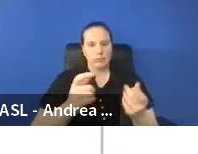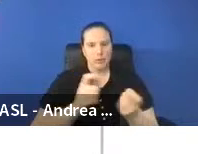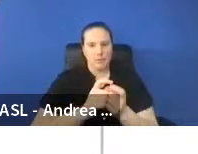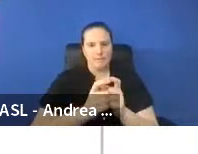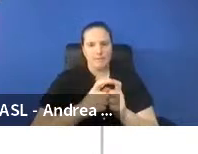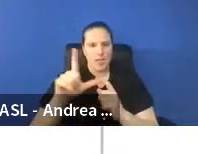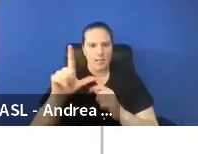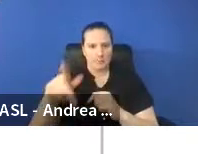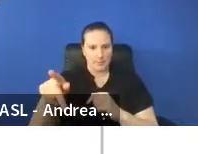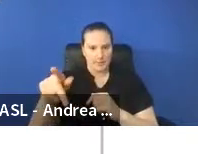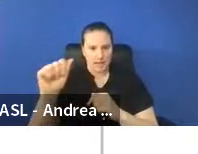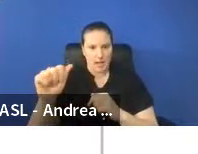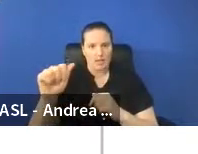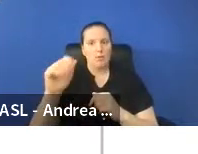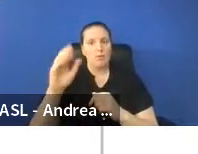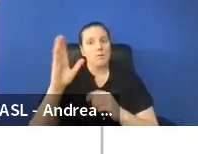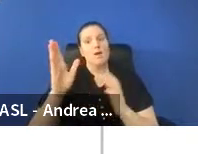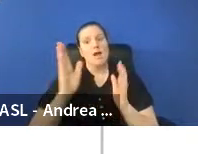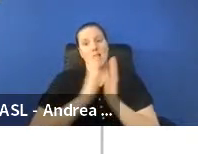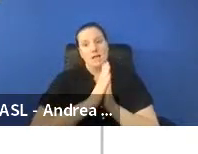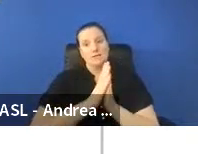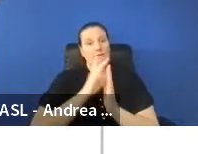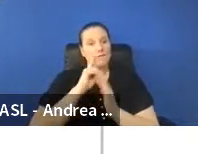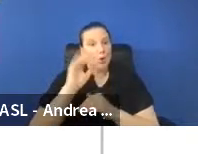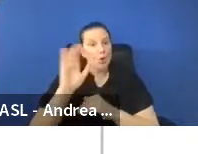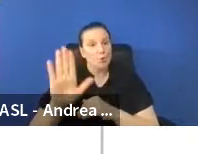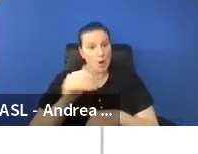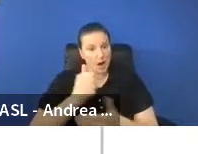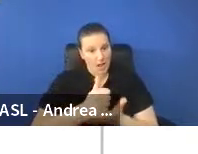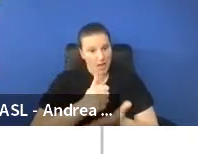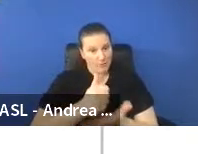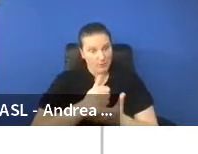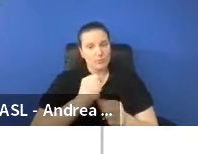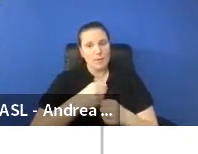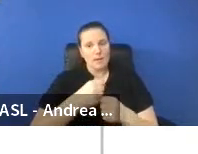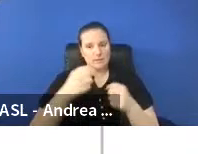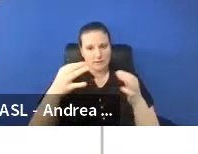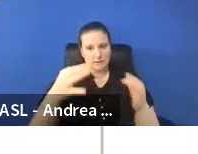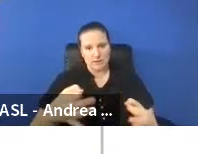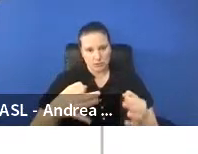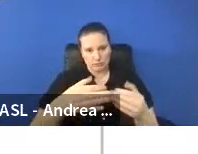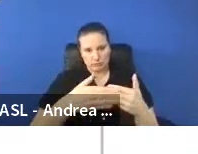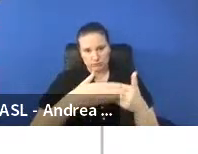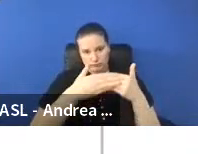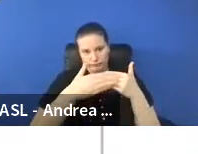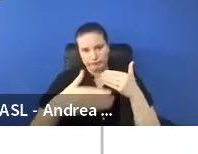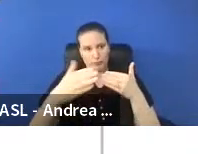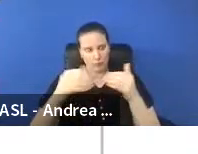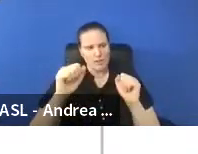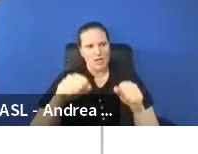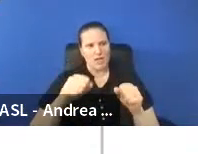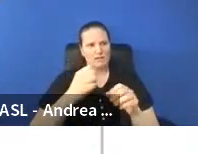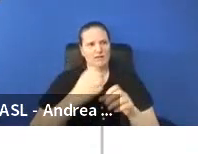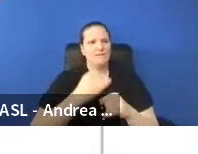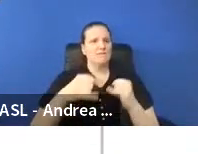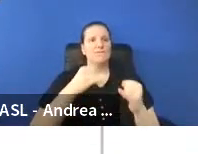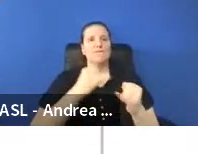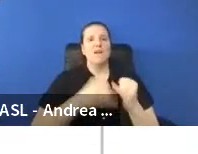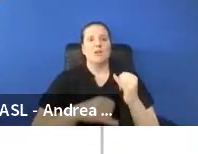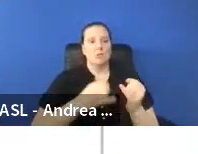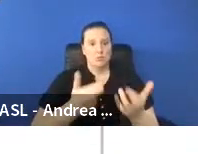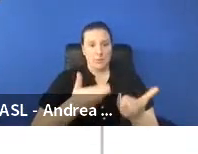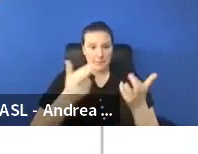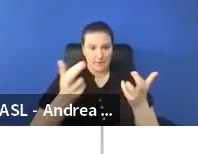LPA, and we will be asking for your help in making decisions along the way so that we can get this to a final